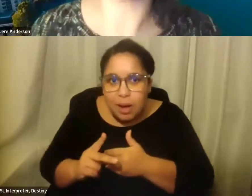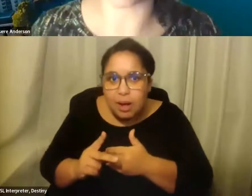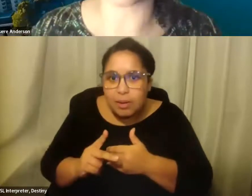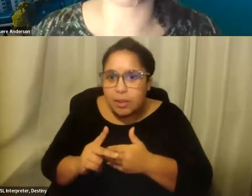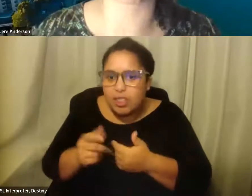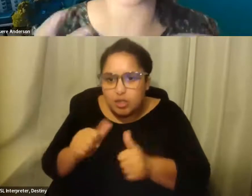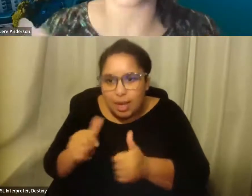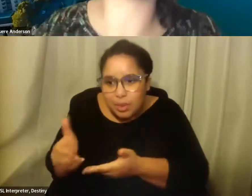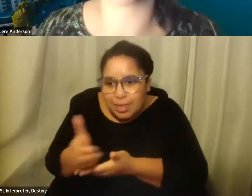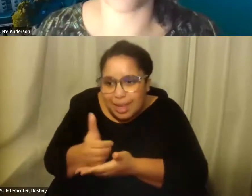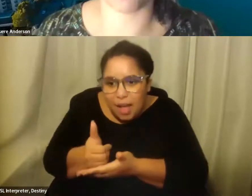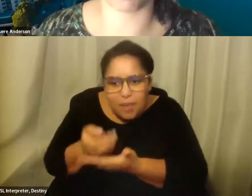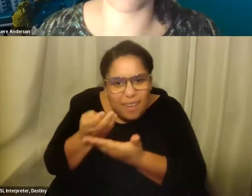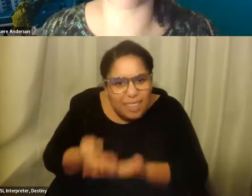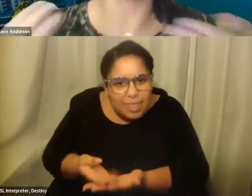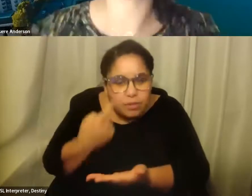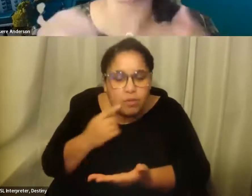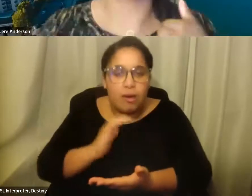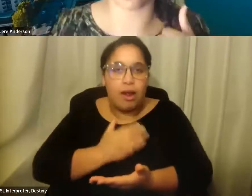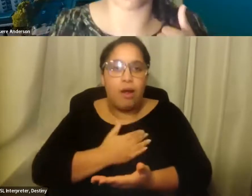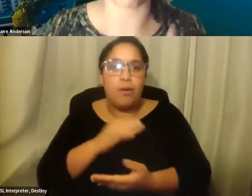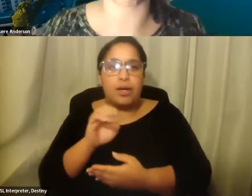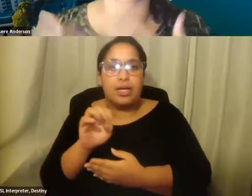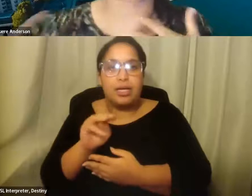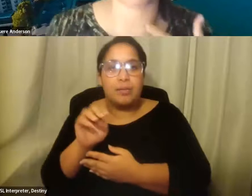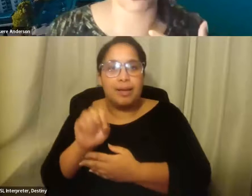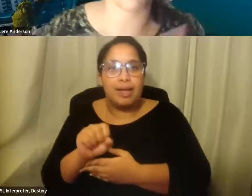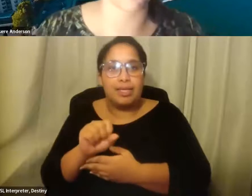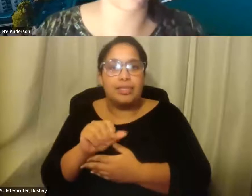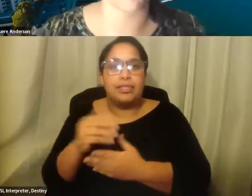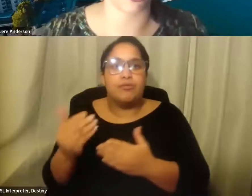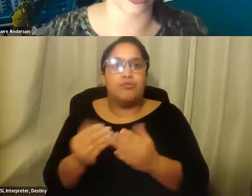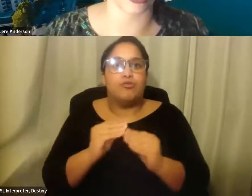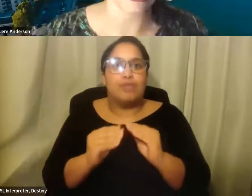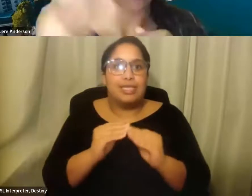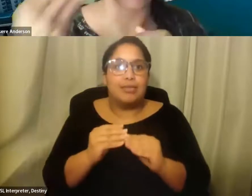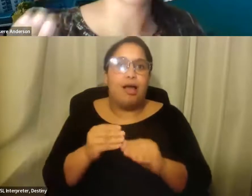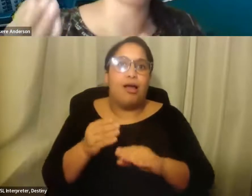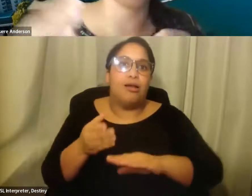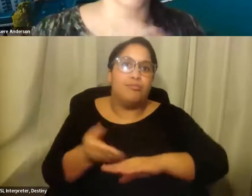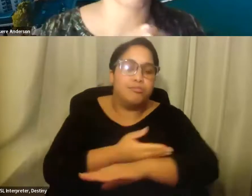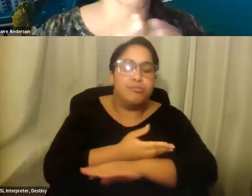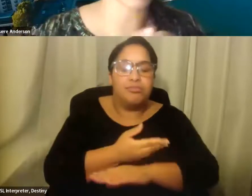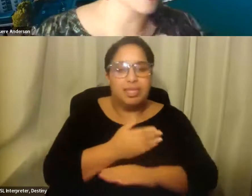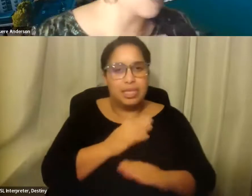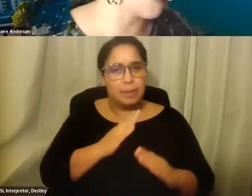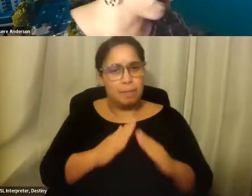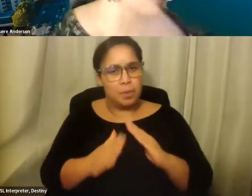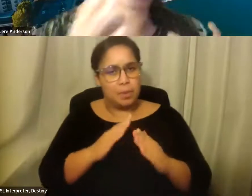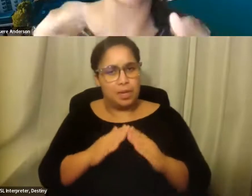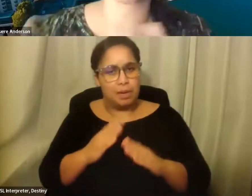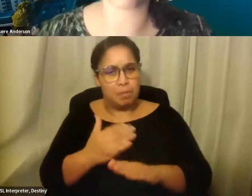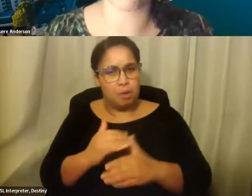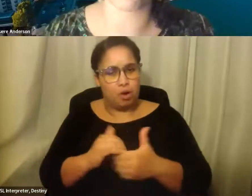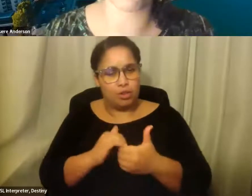gather some evidence for this EMS system redesign. What can this look like? What can this community partnership look like? And one thing that I wanted